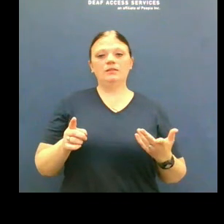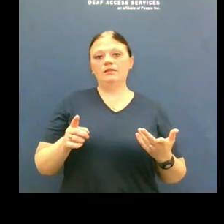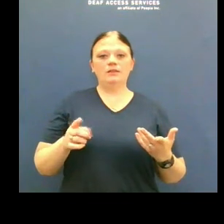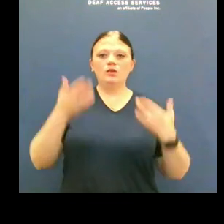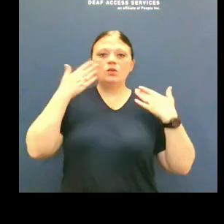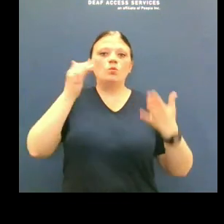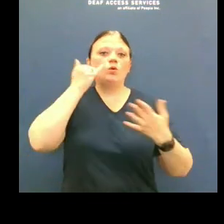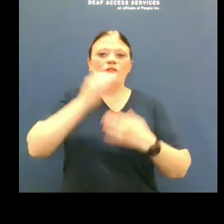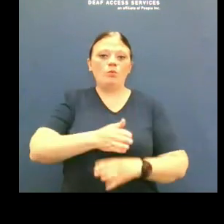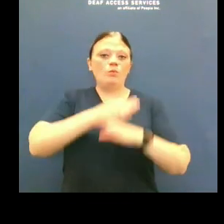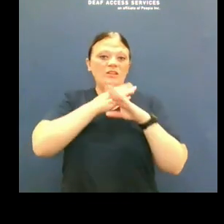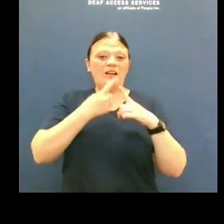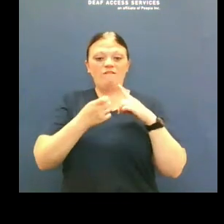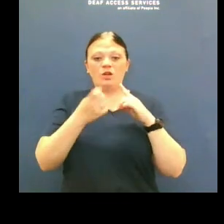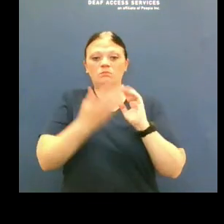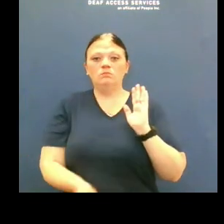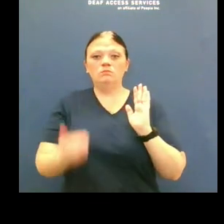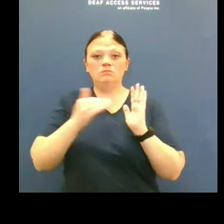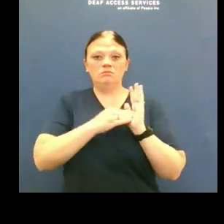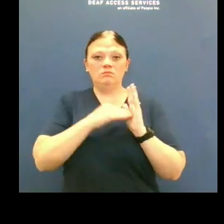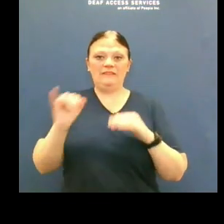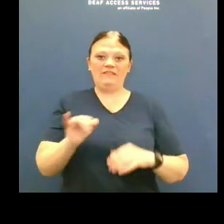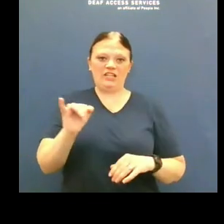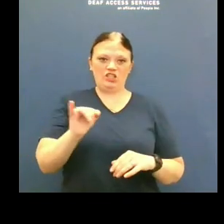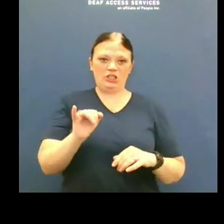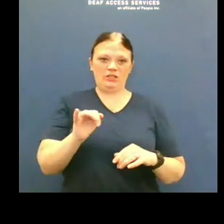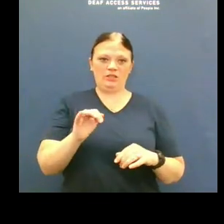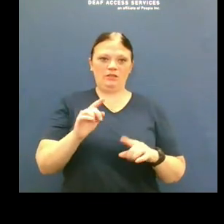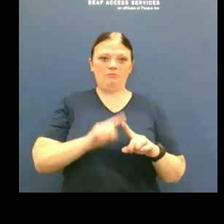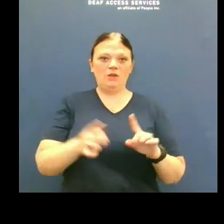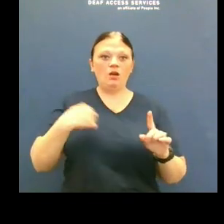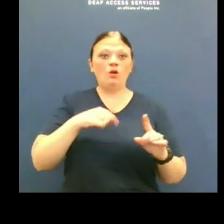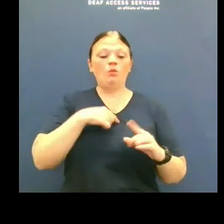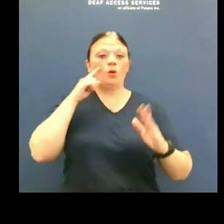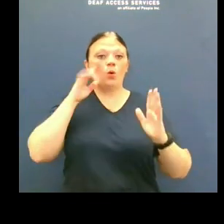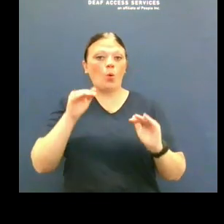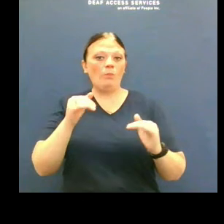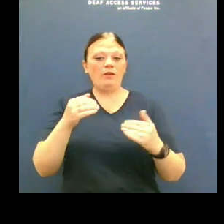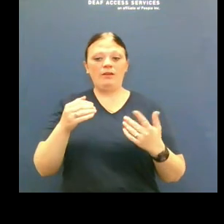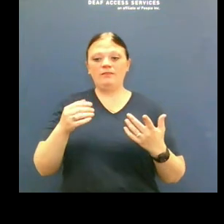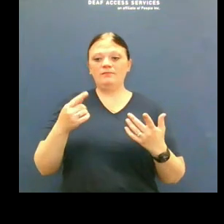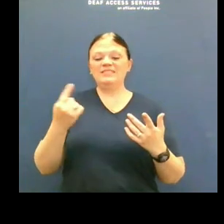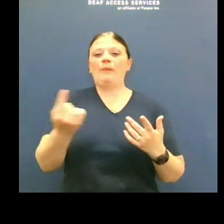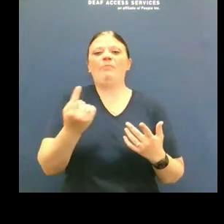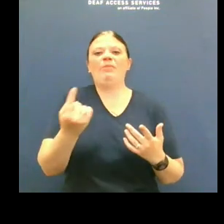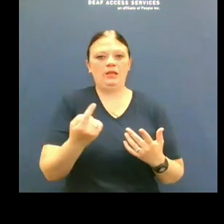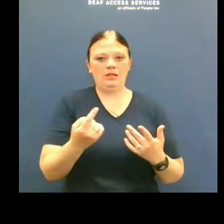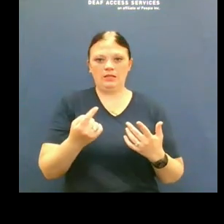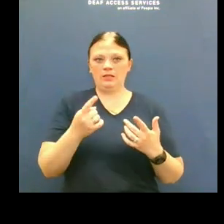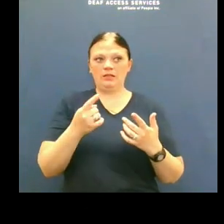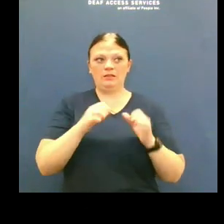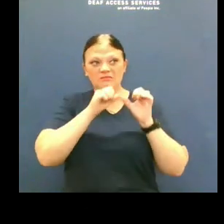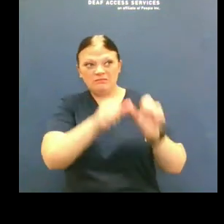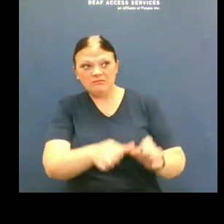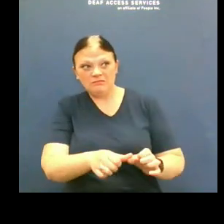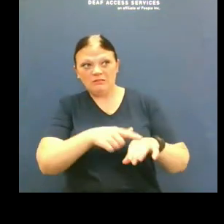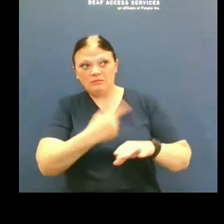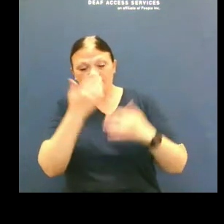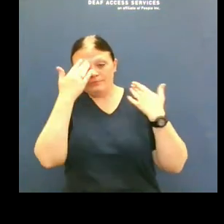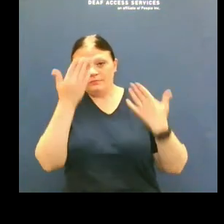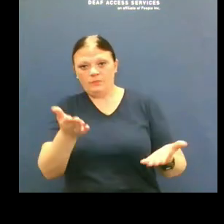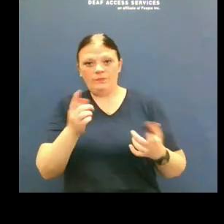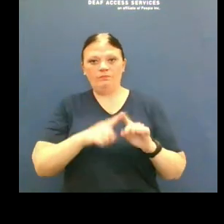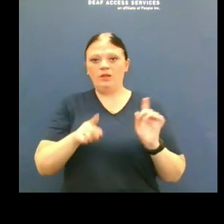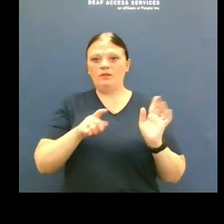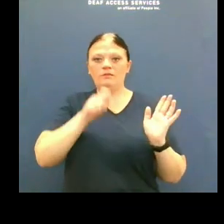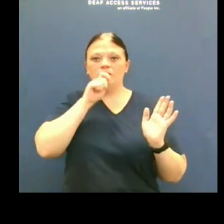it'll protect us from a recurrent infection. However, we're hoping that it'll give us something, and we don't know for how long, but we just do know the bottom